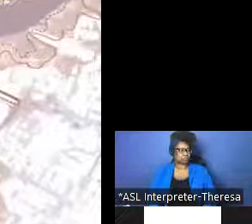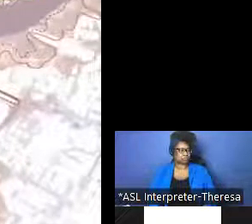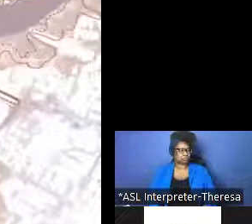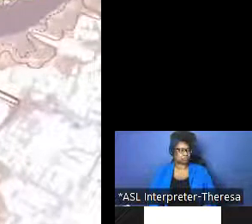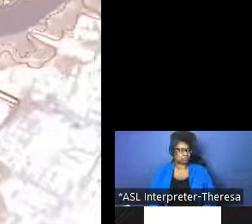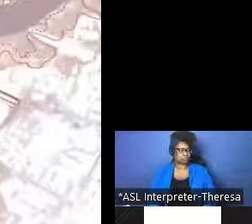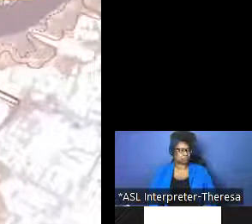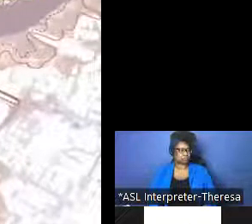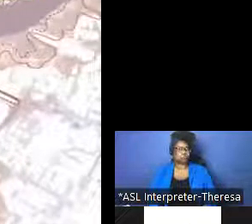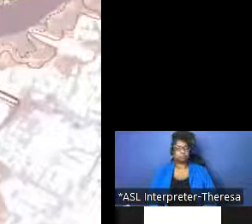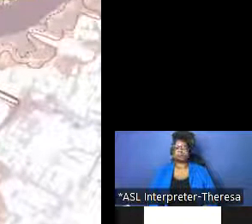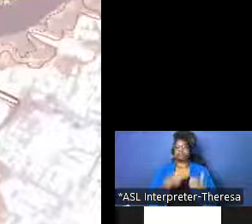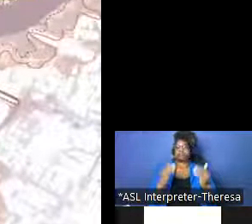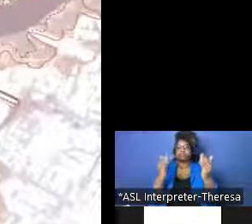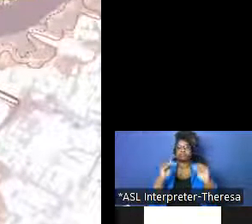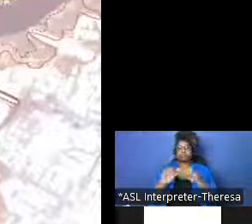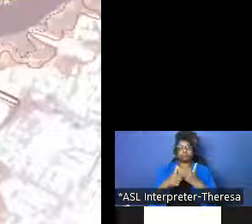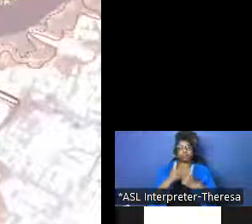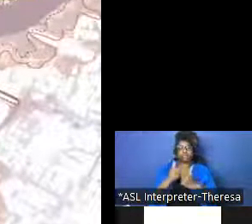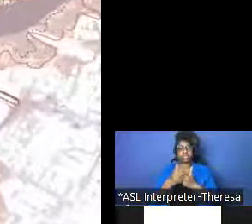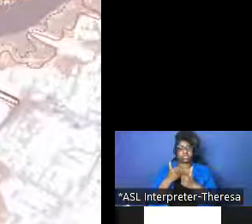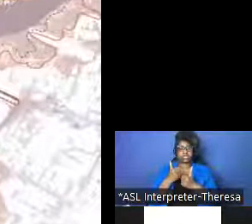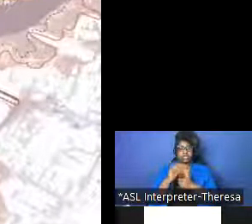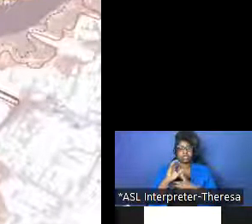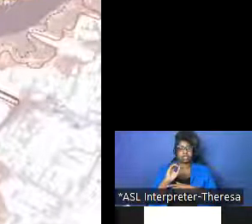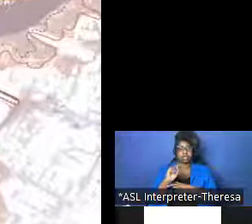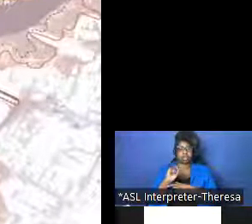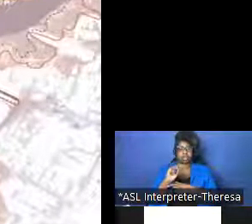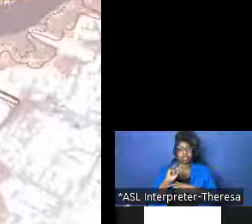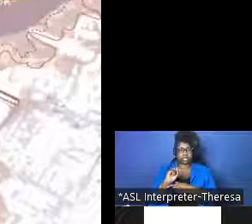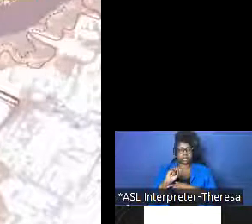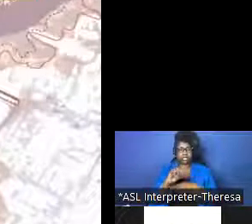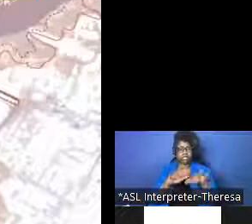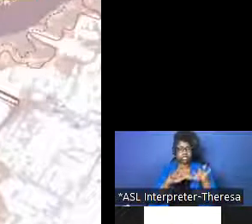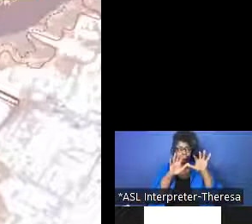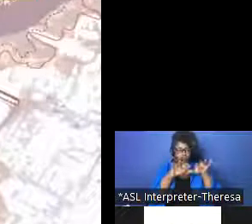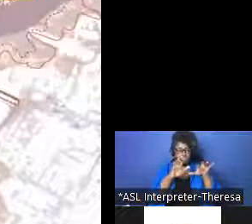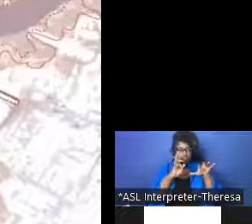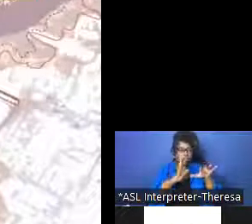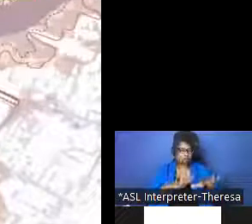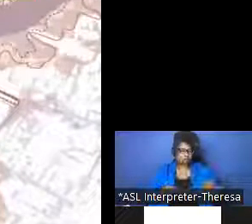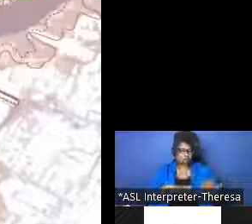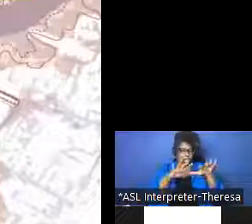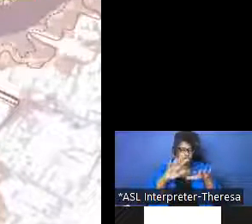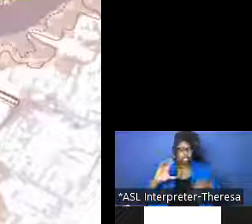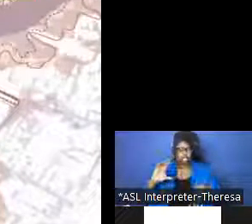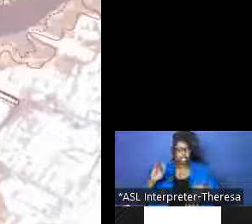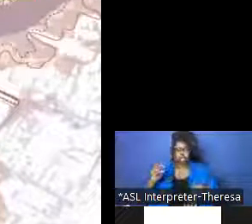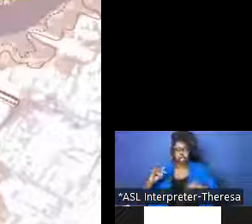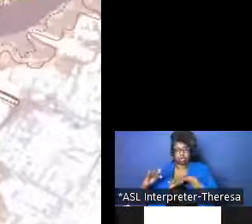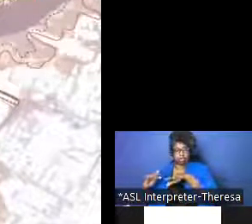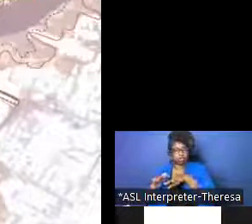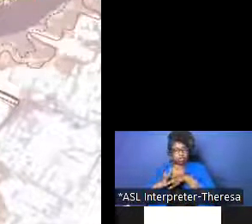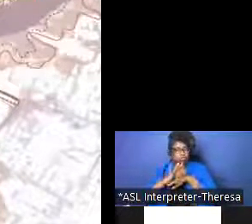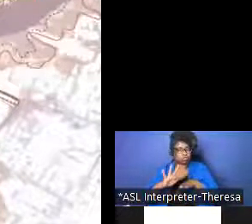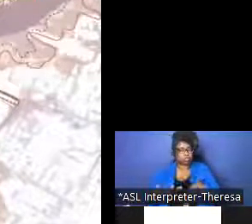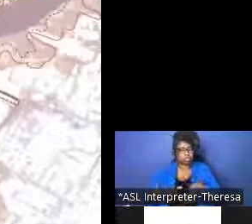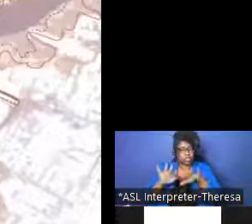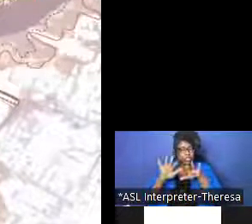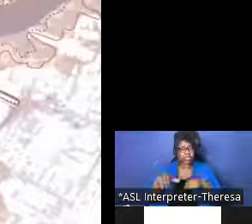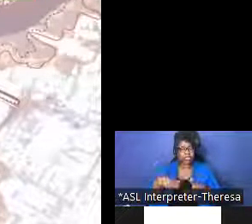And for risk context, both rainfall flooding and coastal flooding can impact large swaths of this